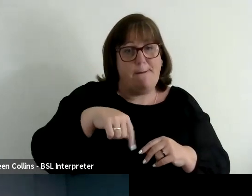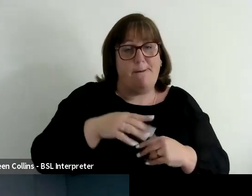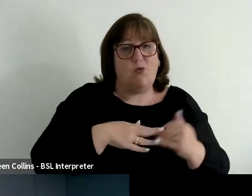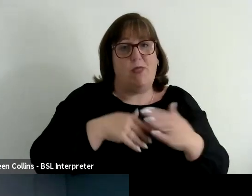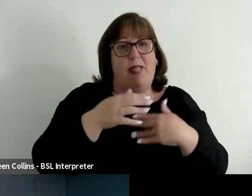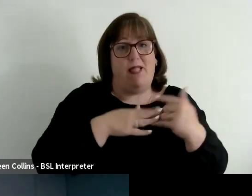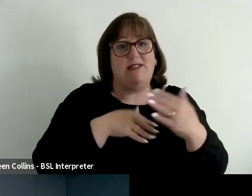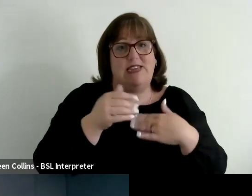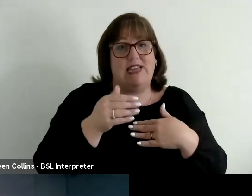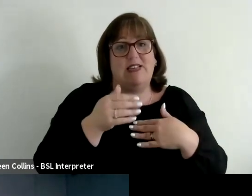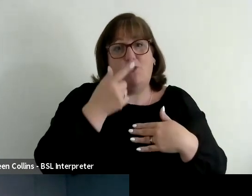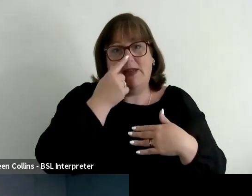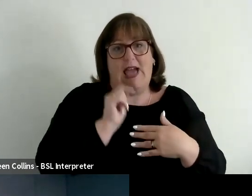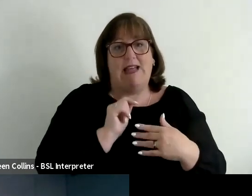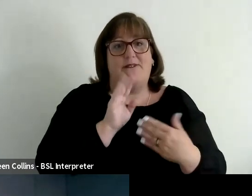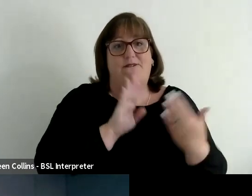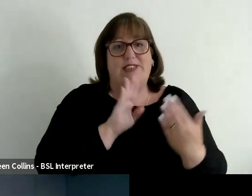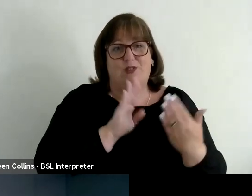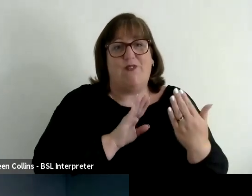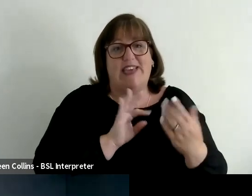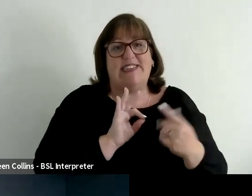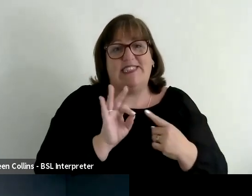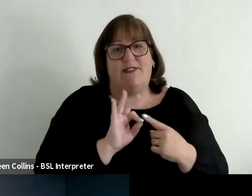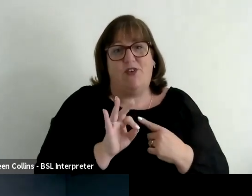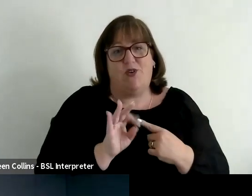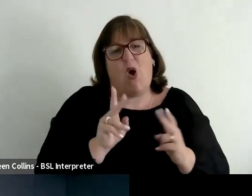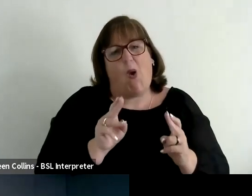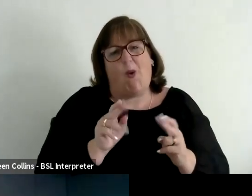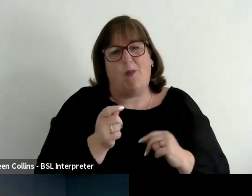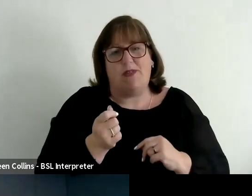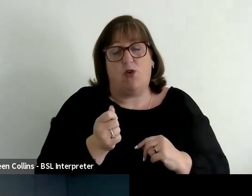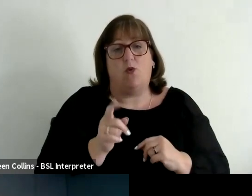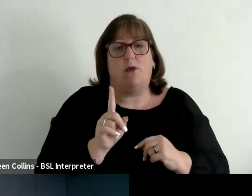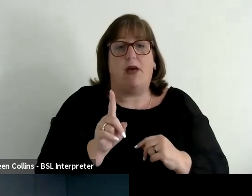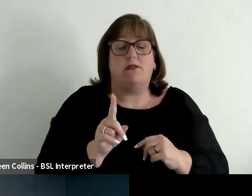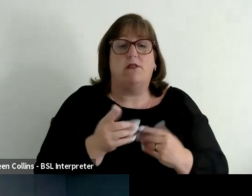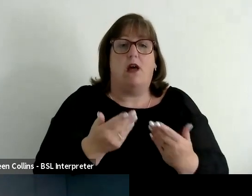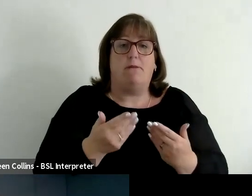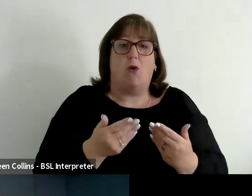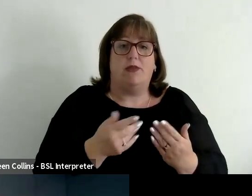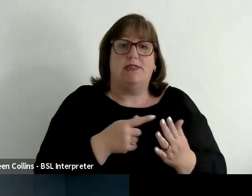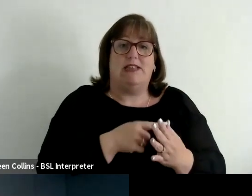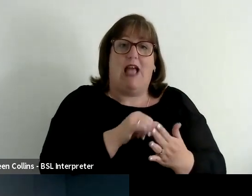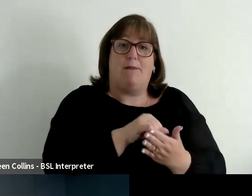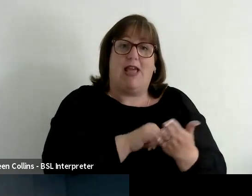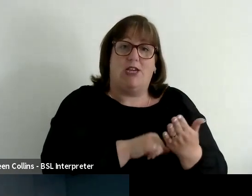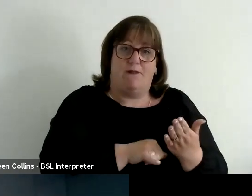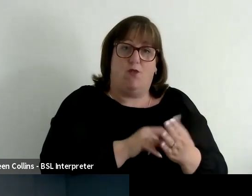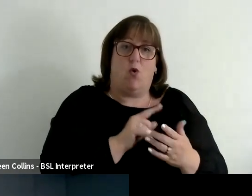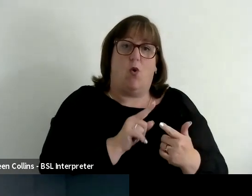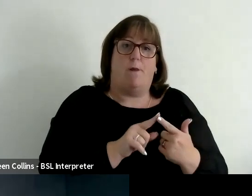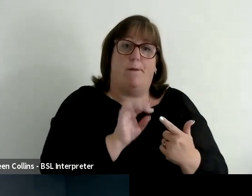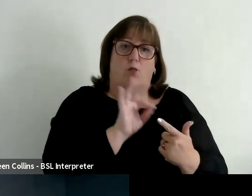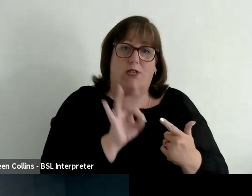interviews face to face. But broadly speaking, it would be an application form and questions, the video